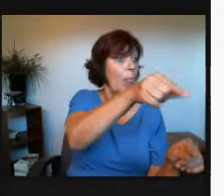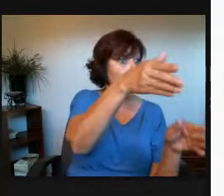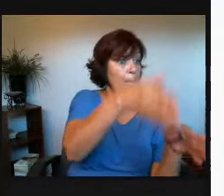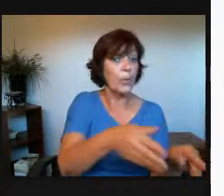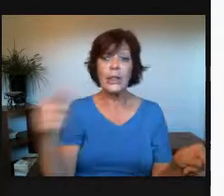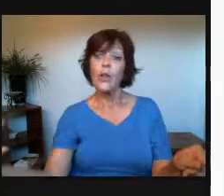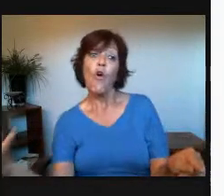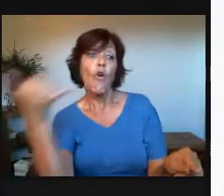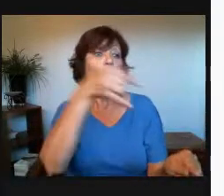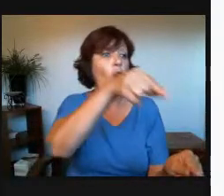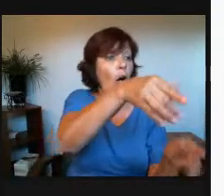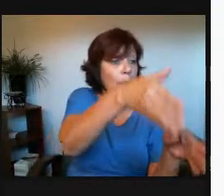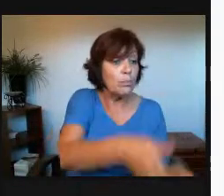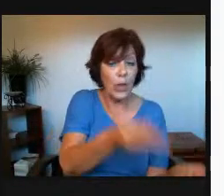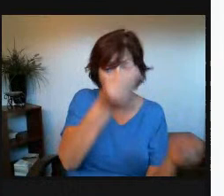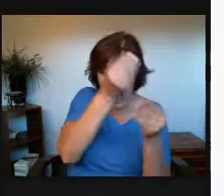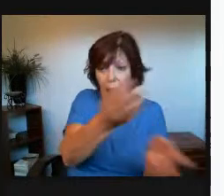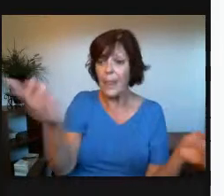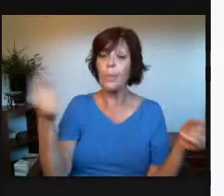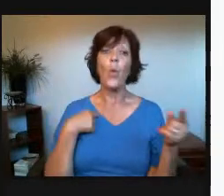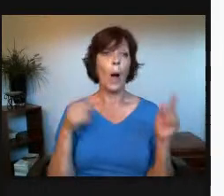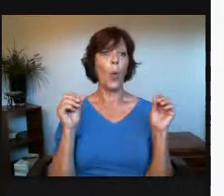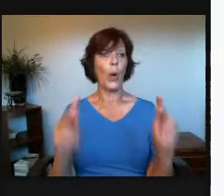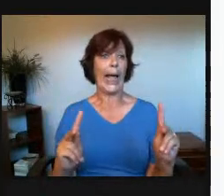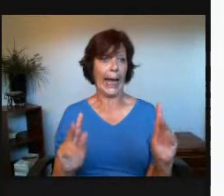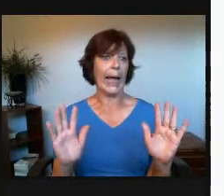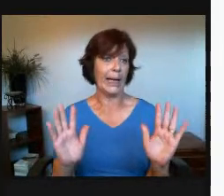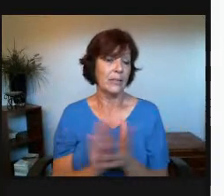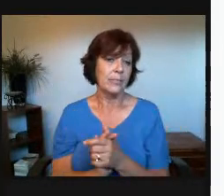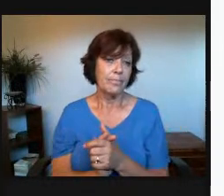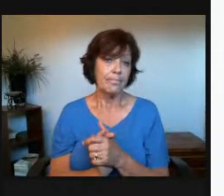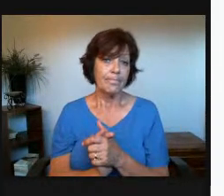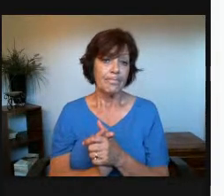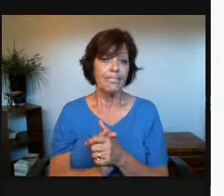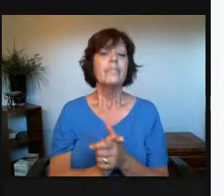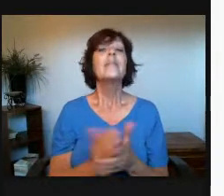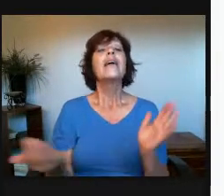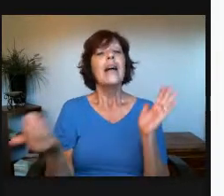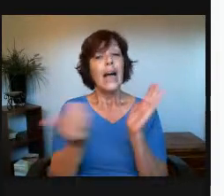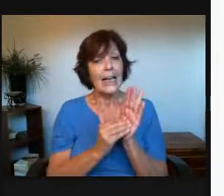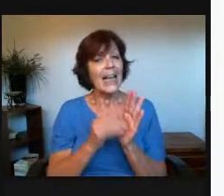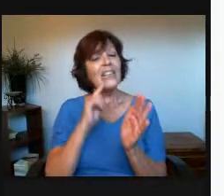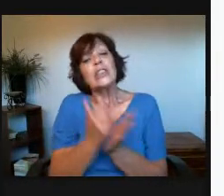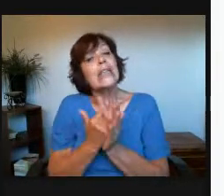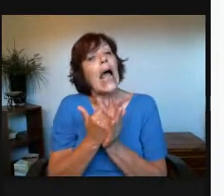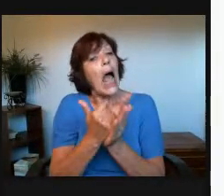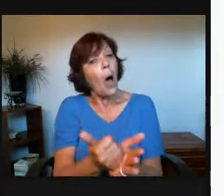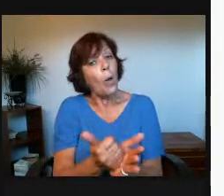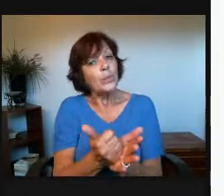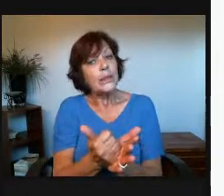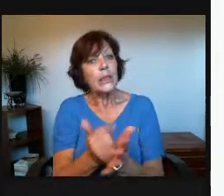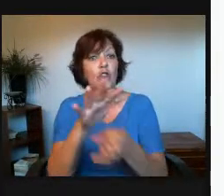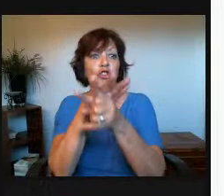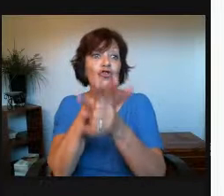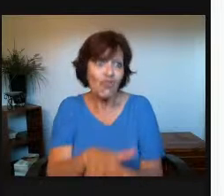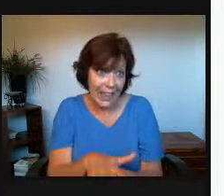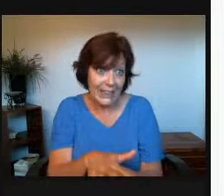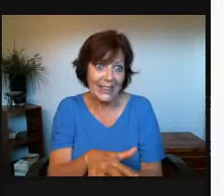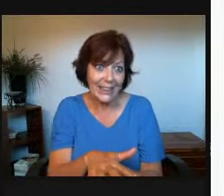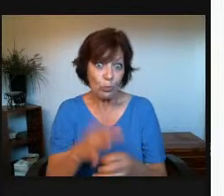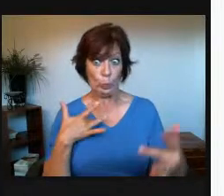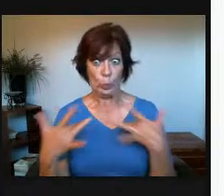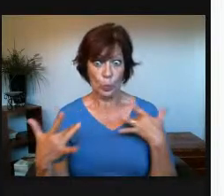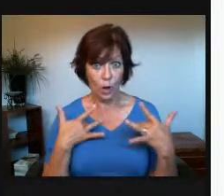person to have this person let everyone know that I was okay. Again, that just helps alleviate the stress.